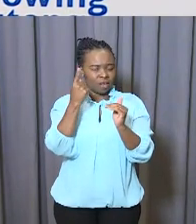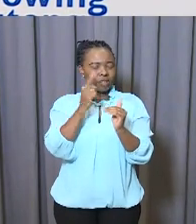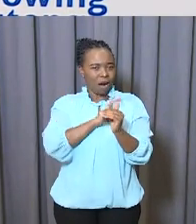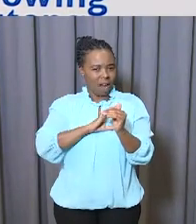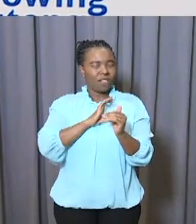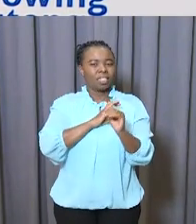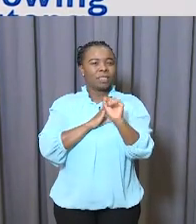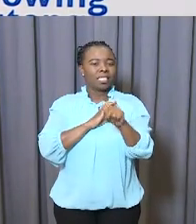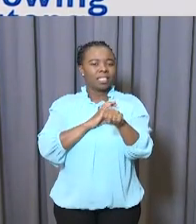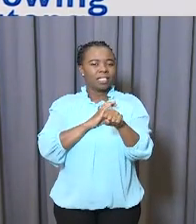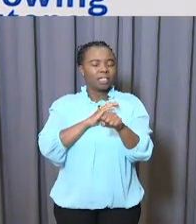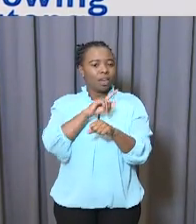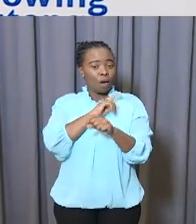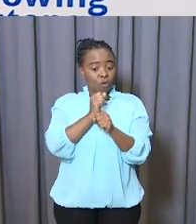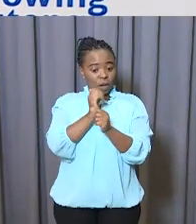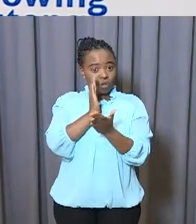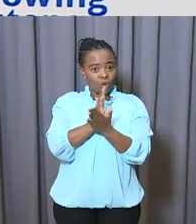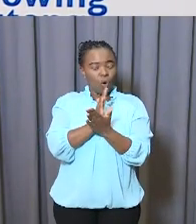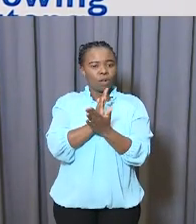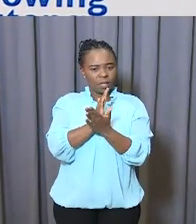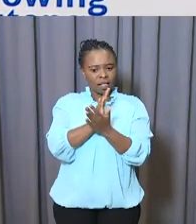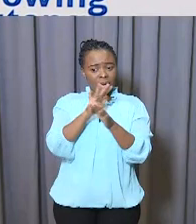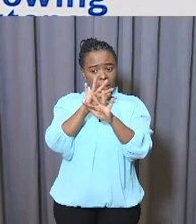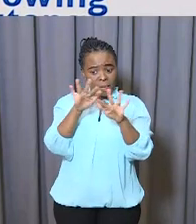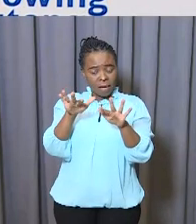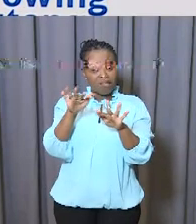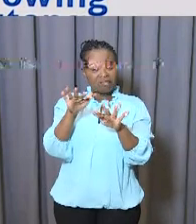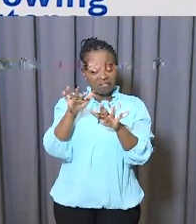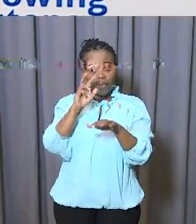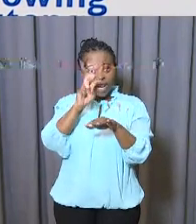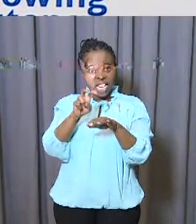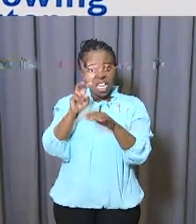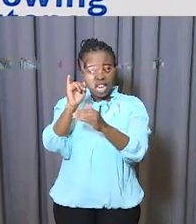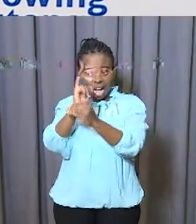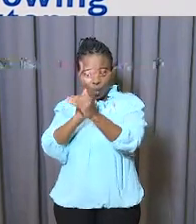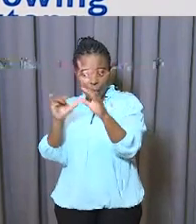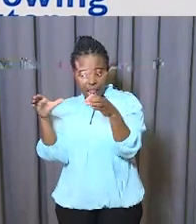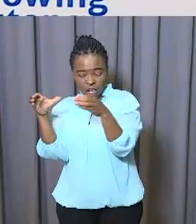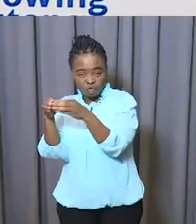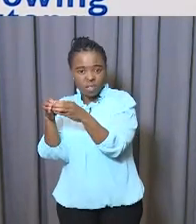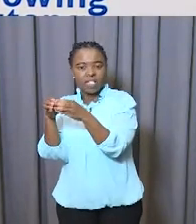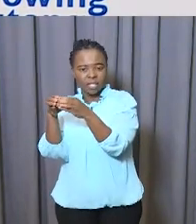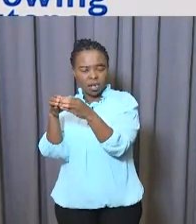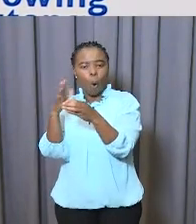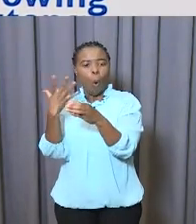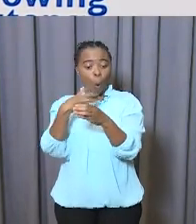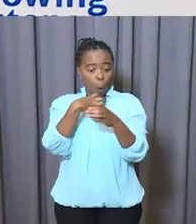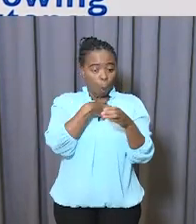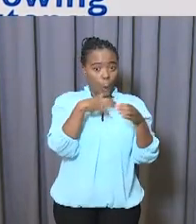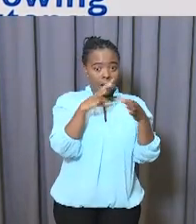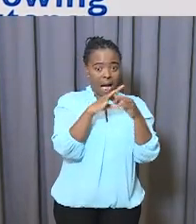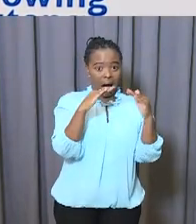of making sure that we are able to isolate those individuals who require isolation from their own houses or from their